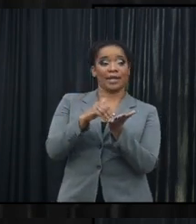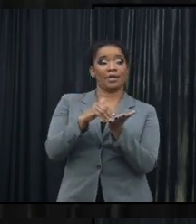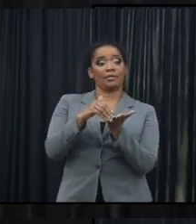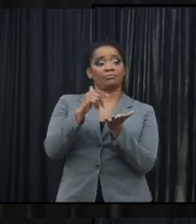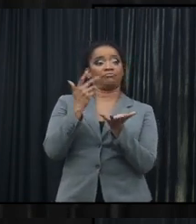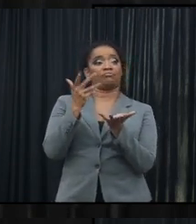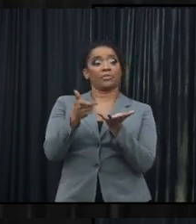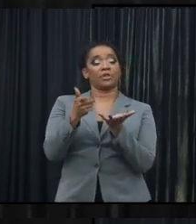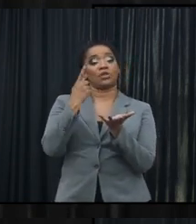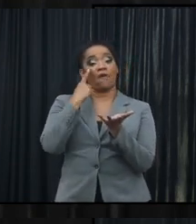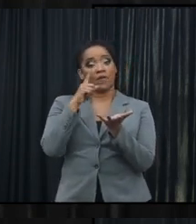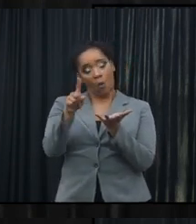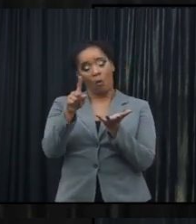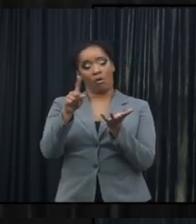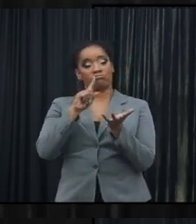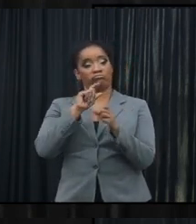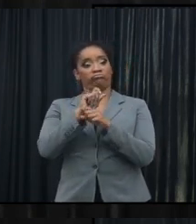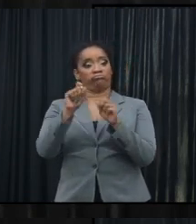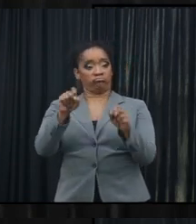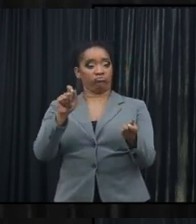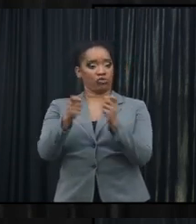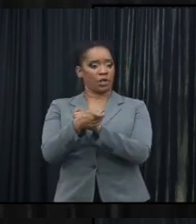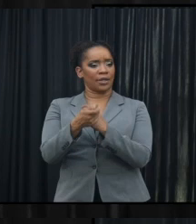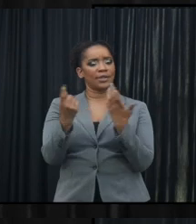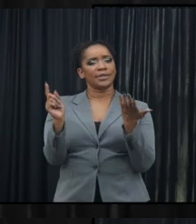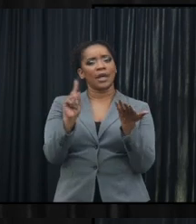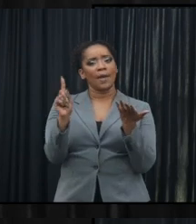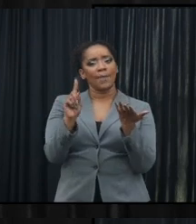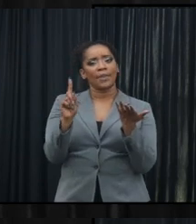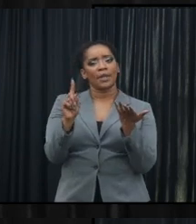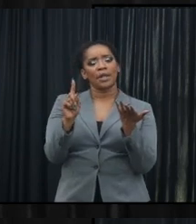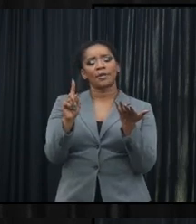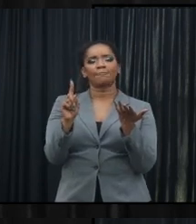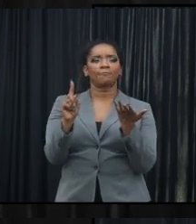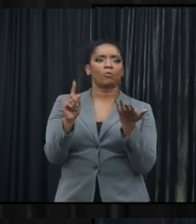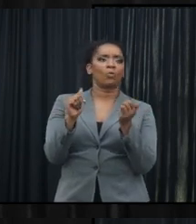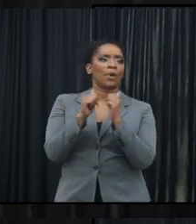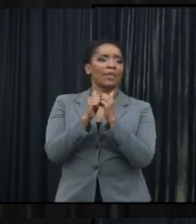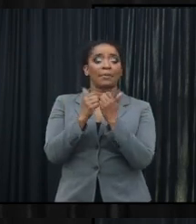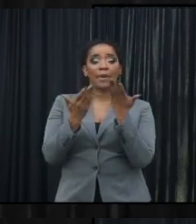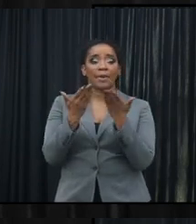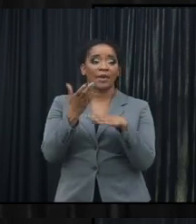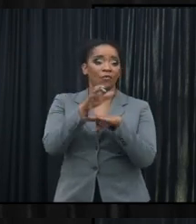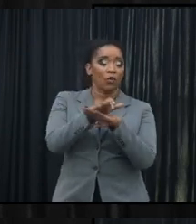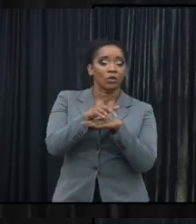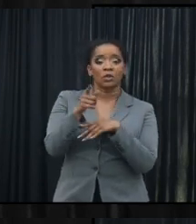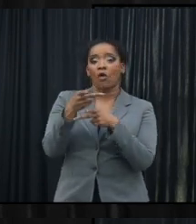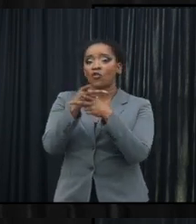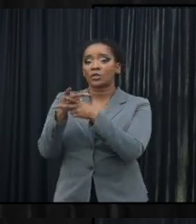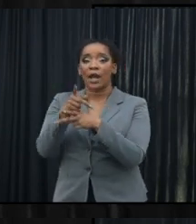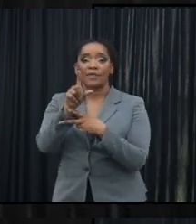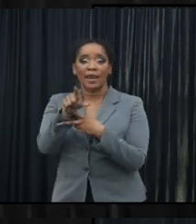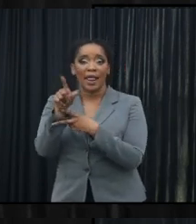to effectuate change. So something that we could take away for greater enforcement, oversight of landlords or property managers when it comes